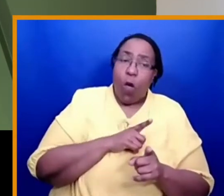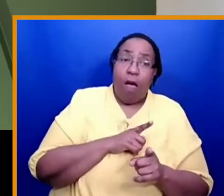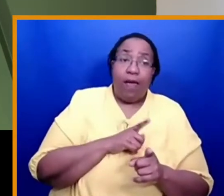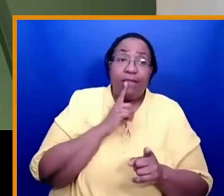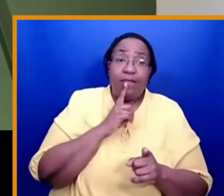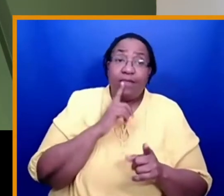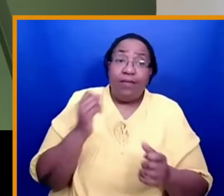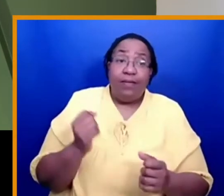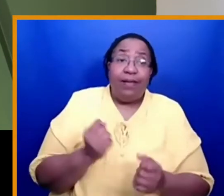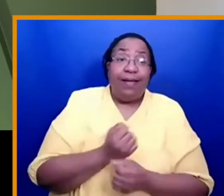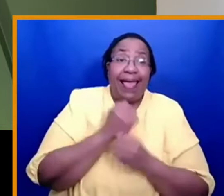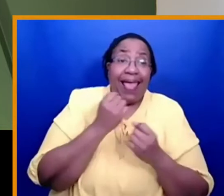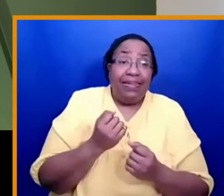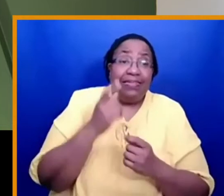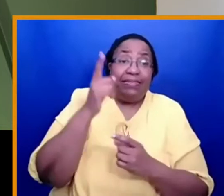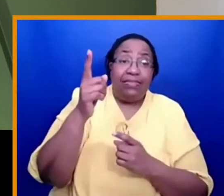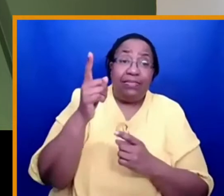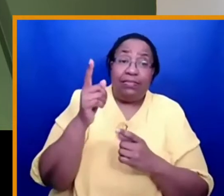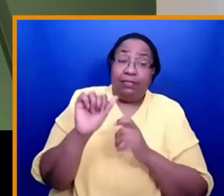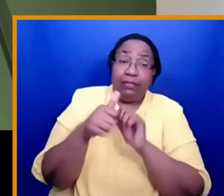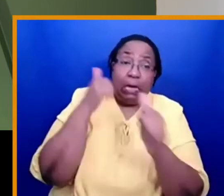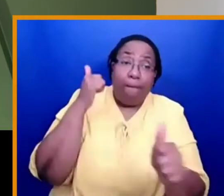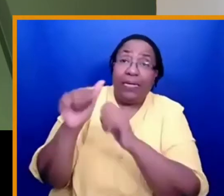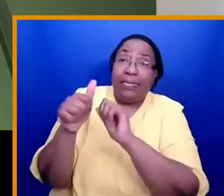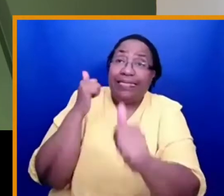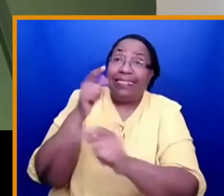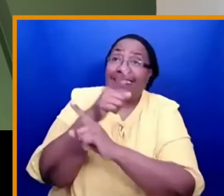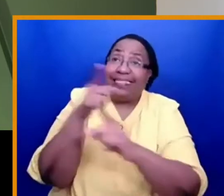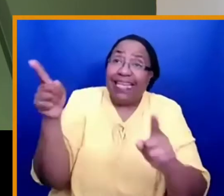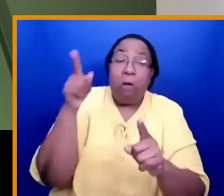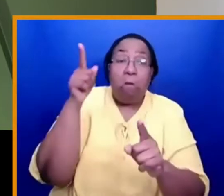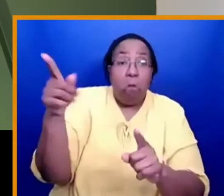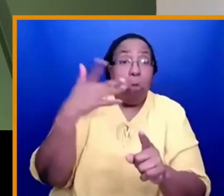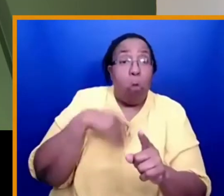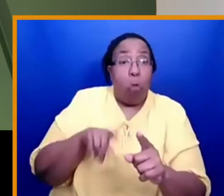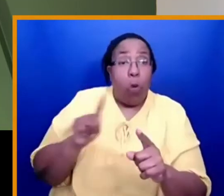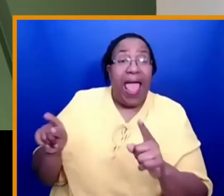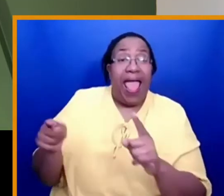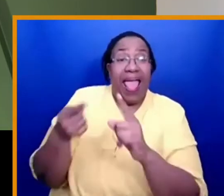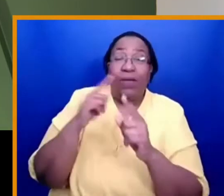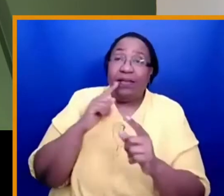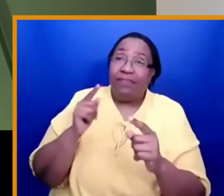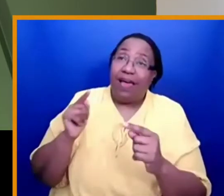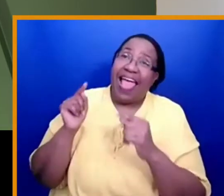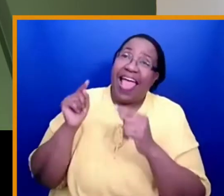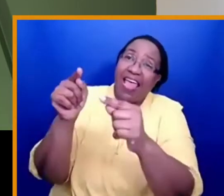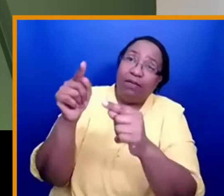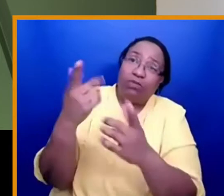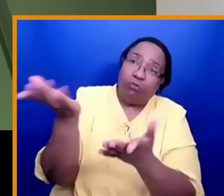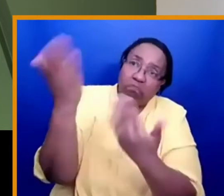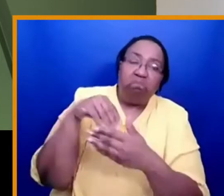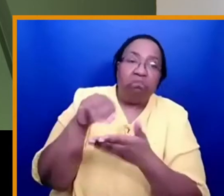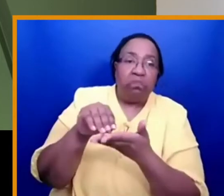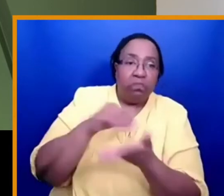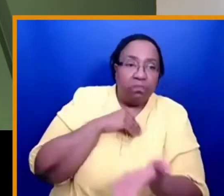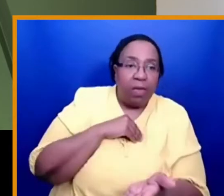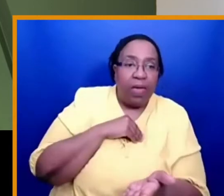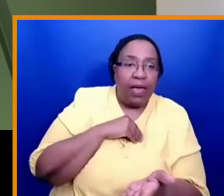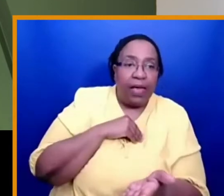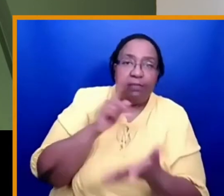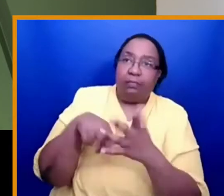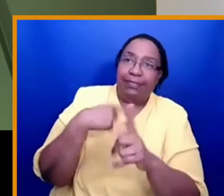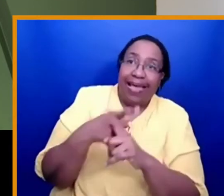most vulnerable is laudable, but the winter fuel payment doesn't target the most vulnerable. It gives a